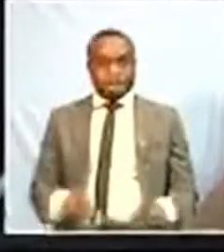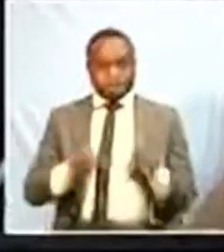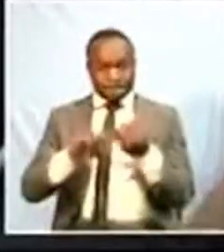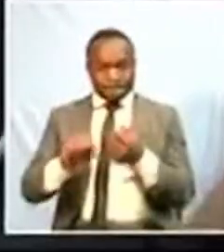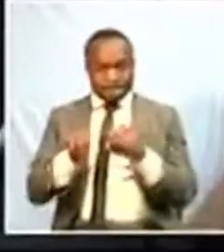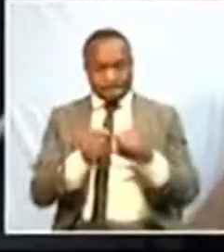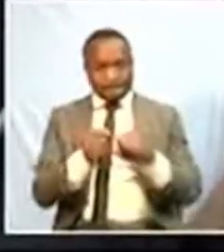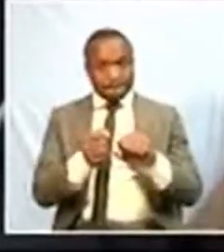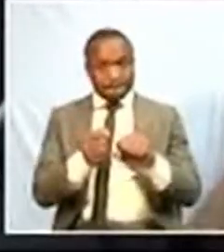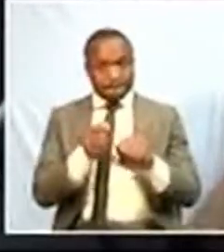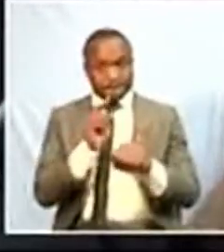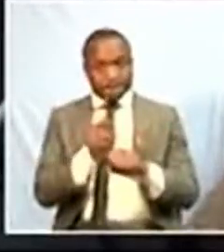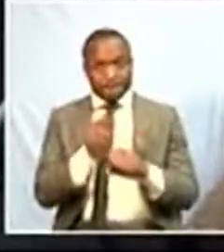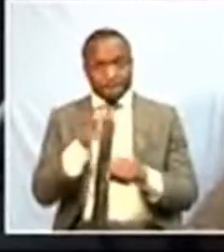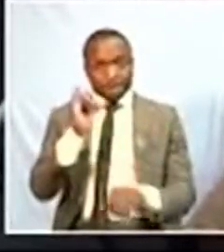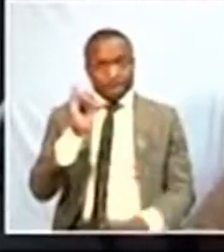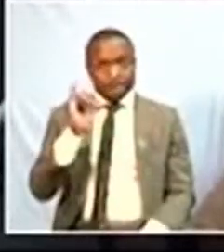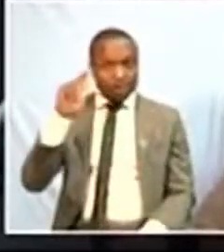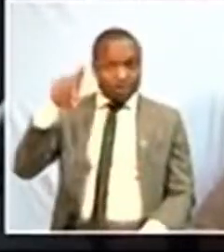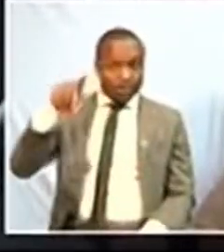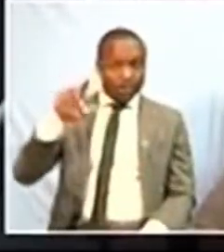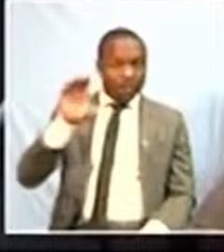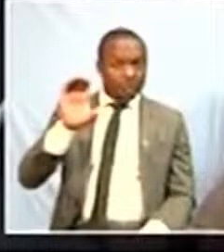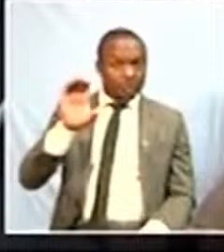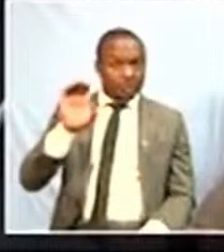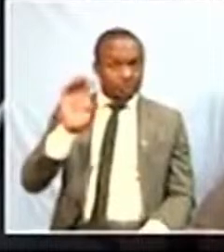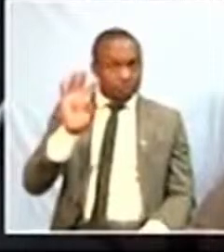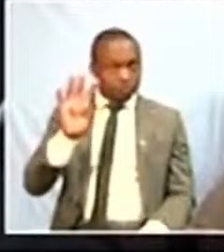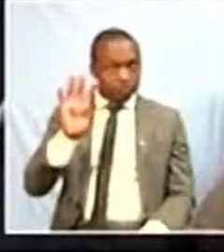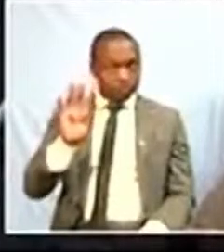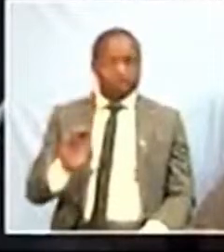latest IPC, which is IPC number 4,